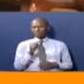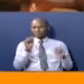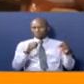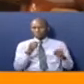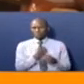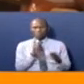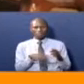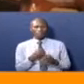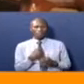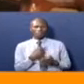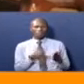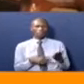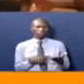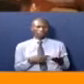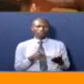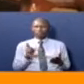don't we have a pay bill for ladies?